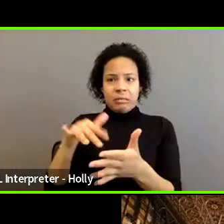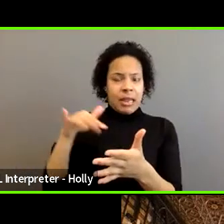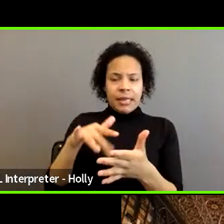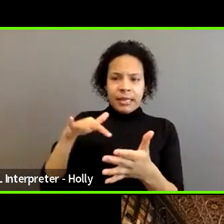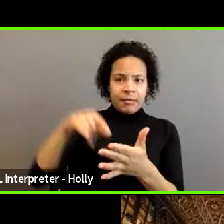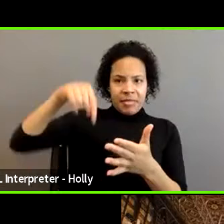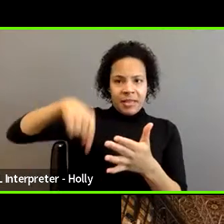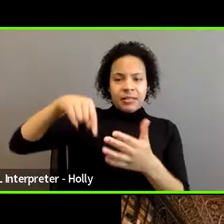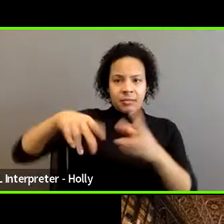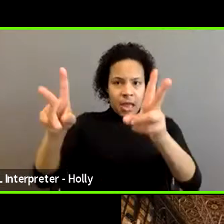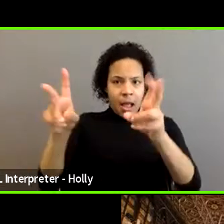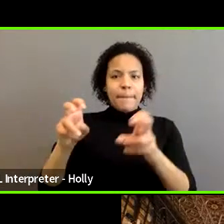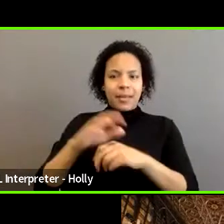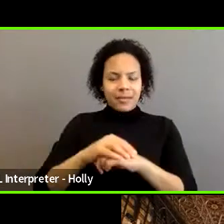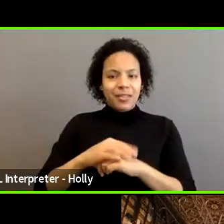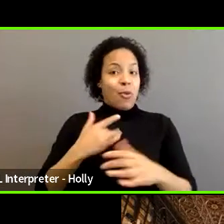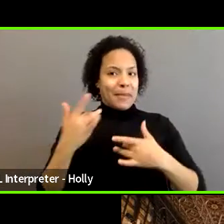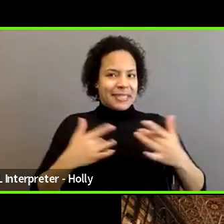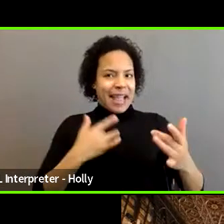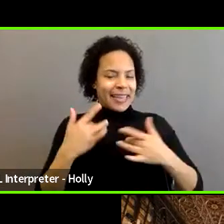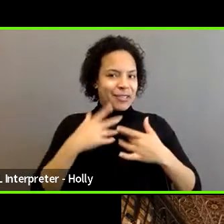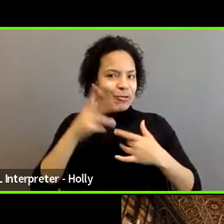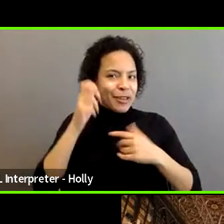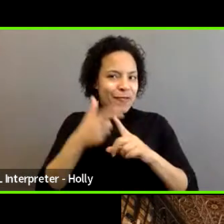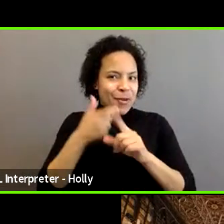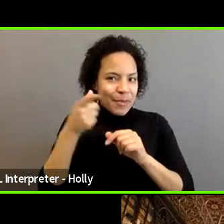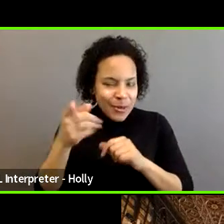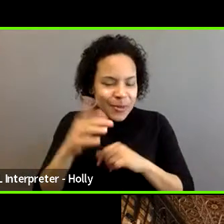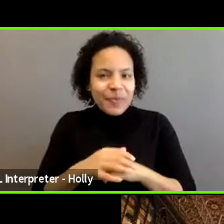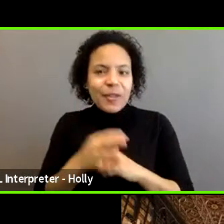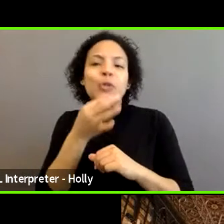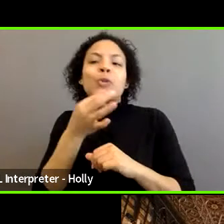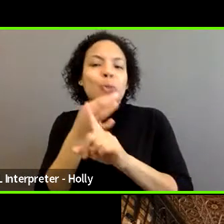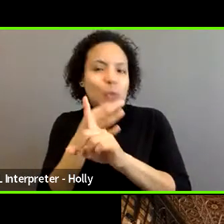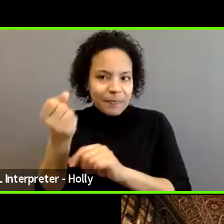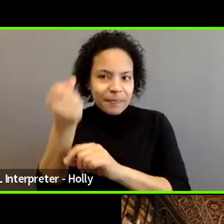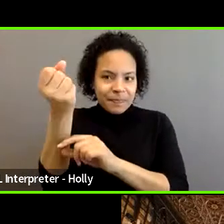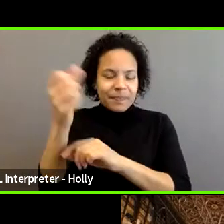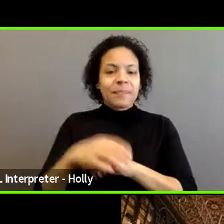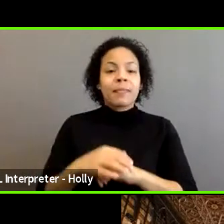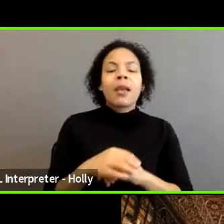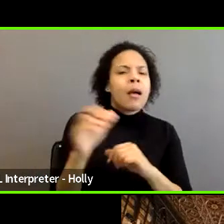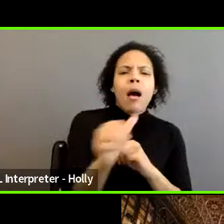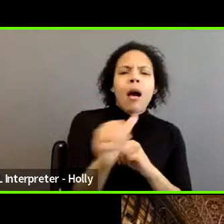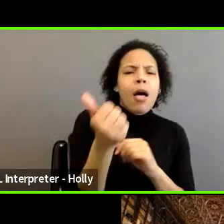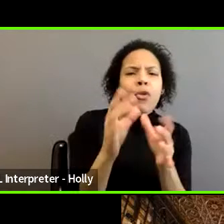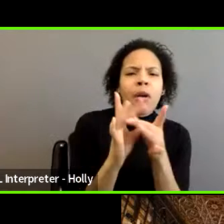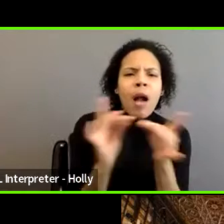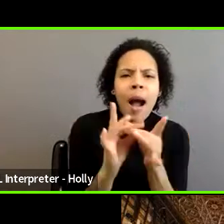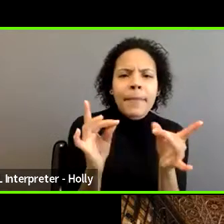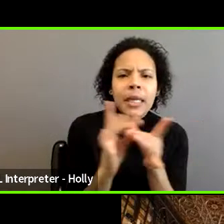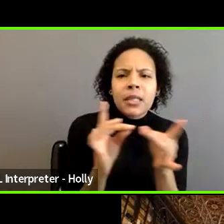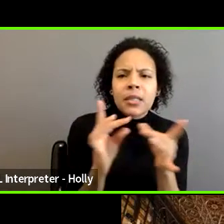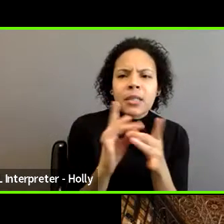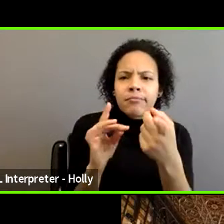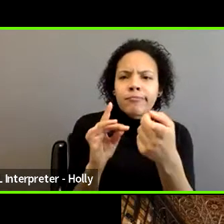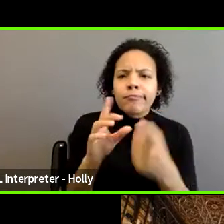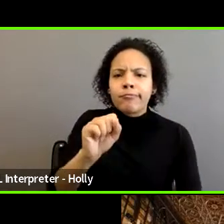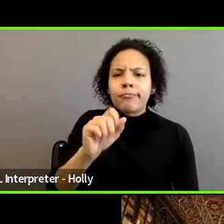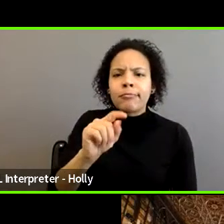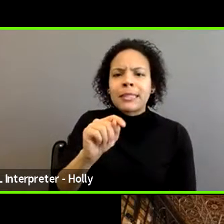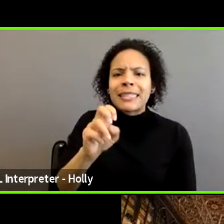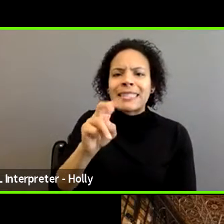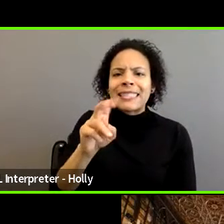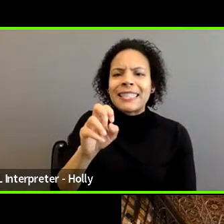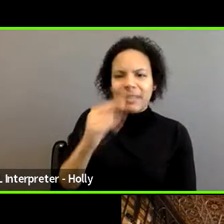I'm excited about that. Any other comments, Stephen, before we let you